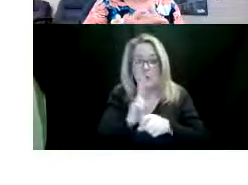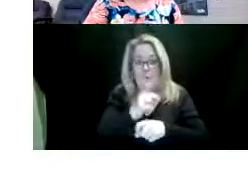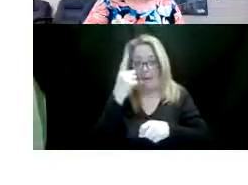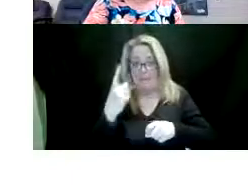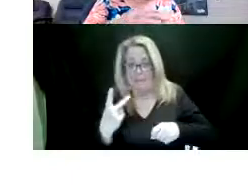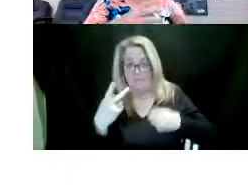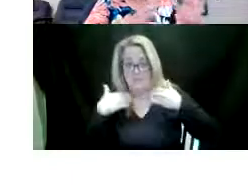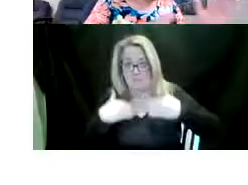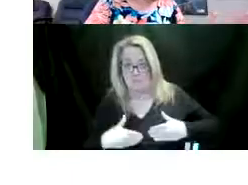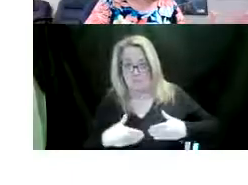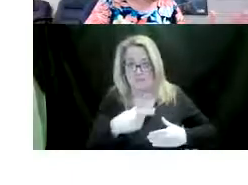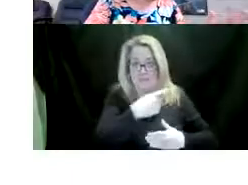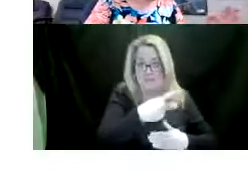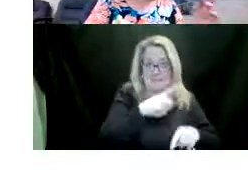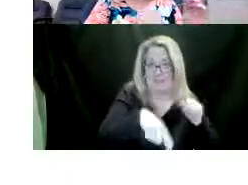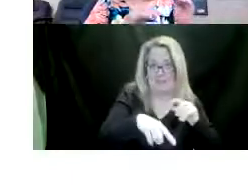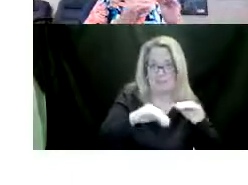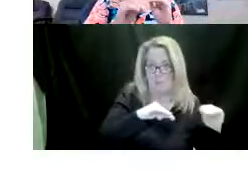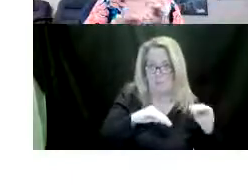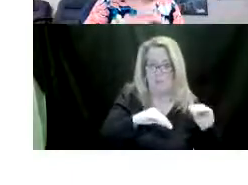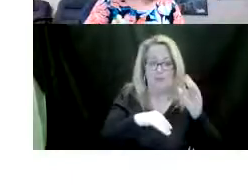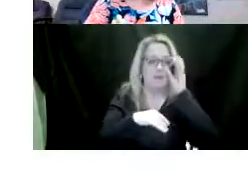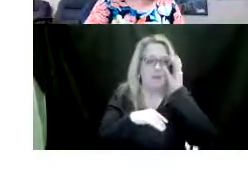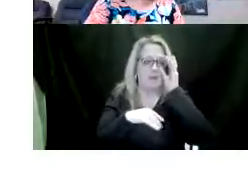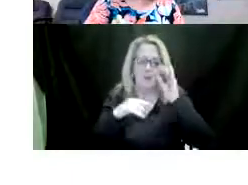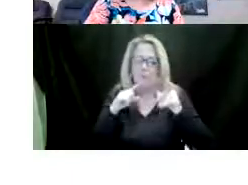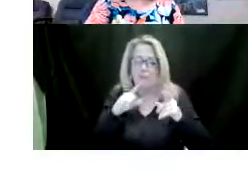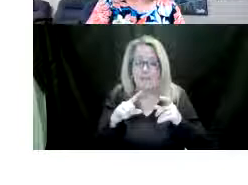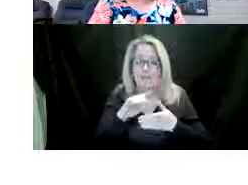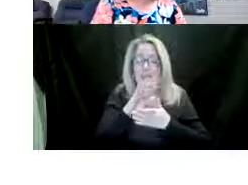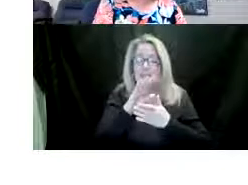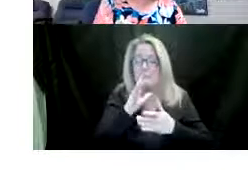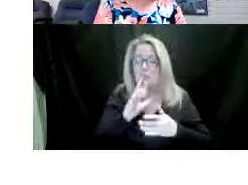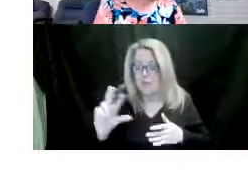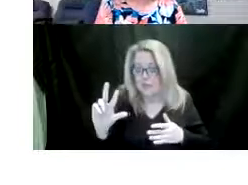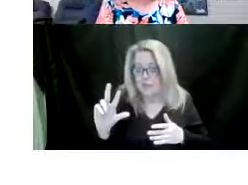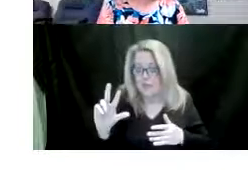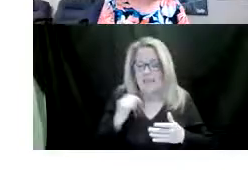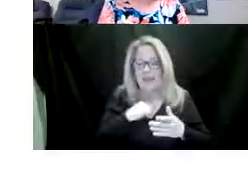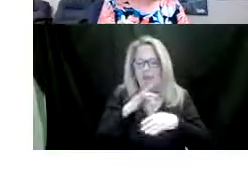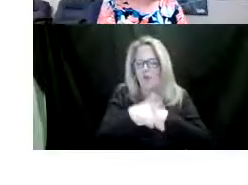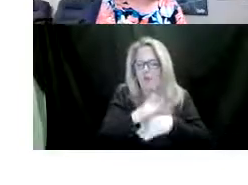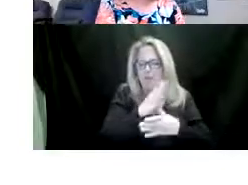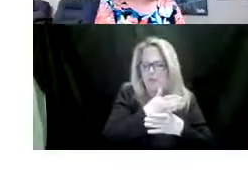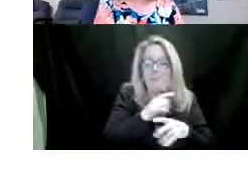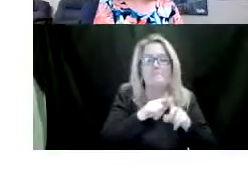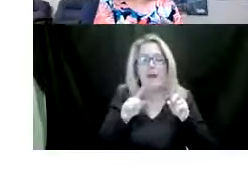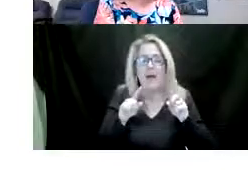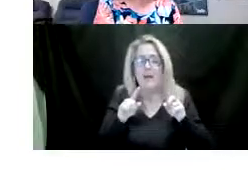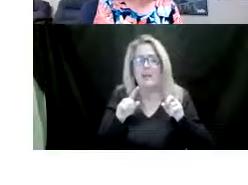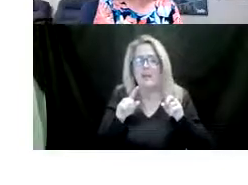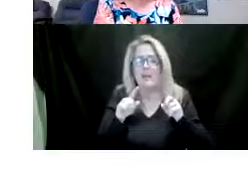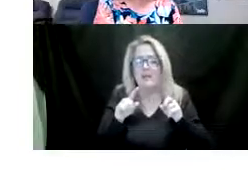he had gone through early intervention, but he became 3, and his parents really wanted him to enter into